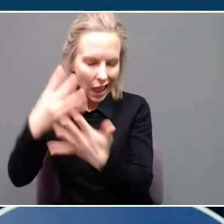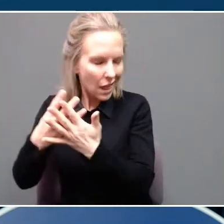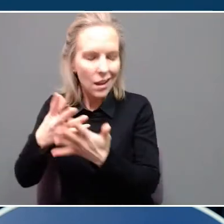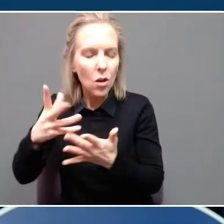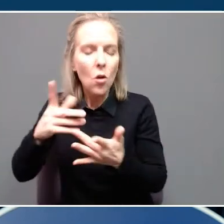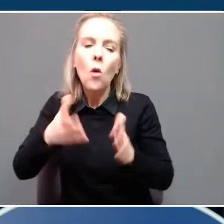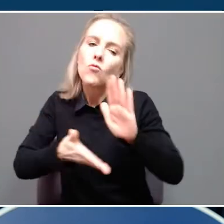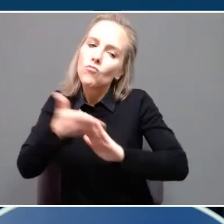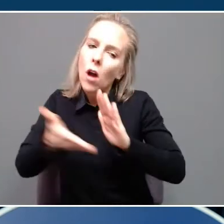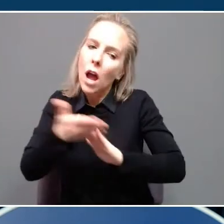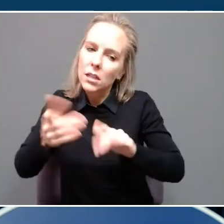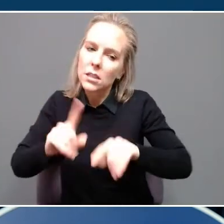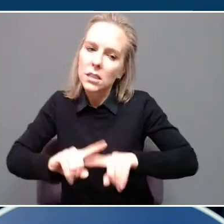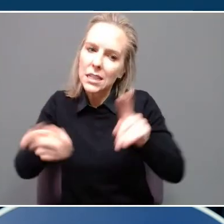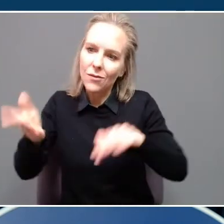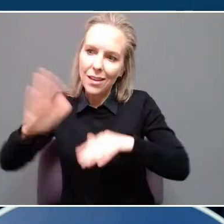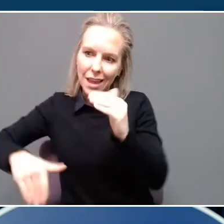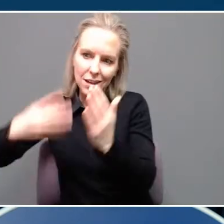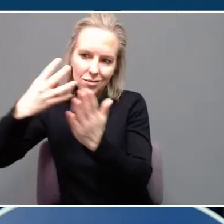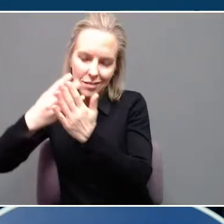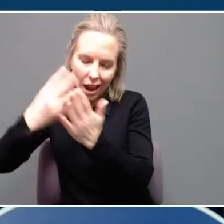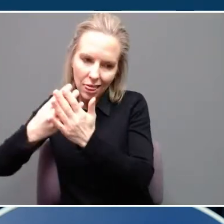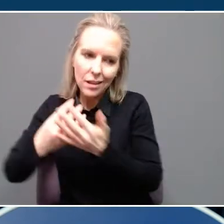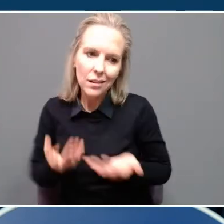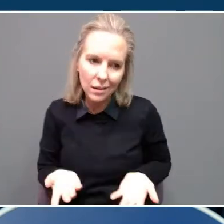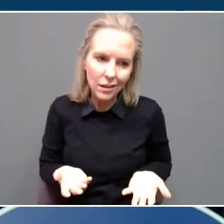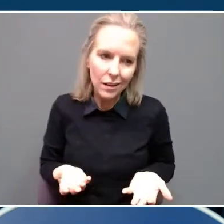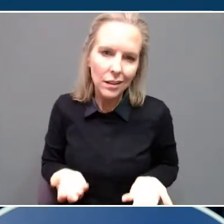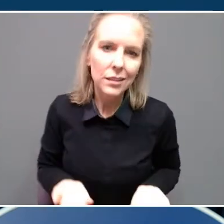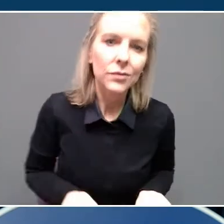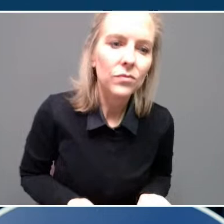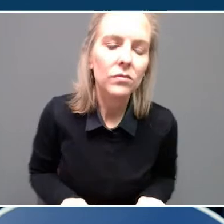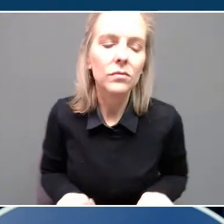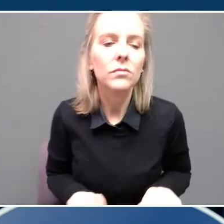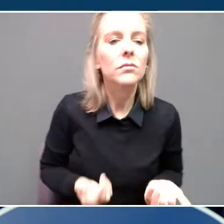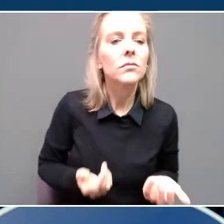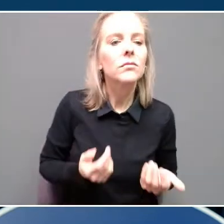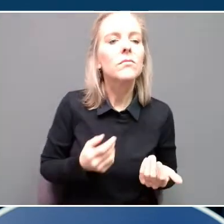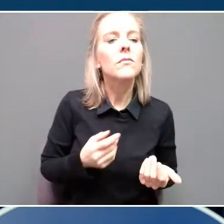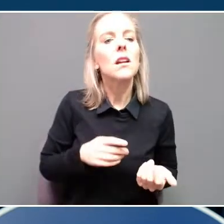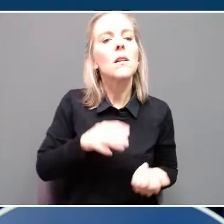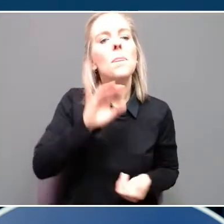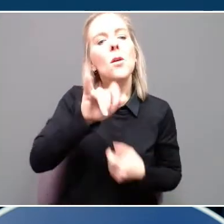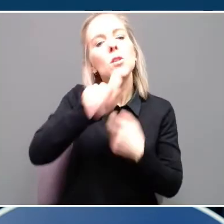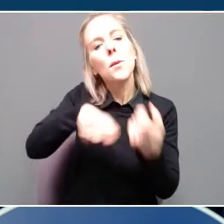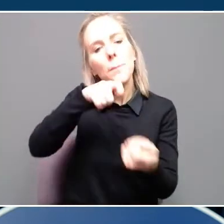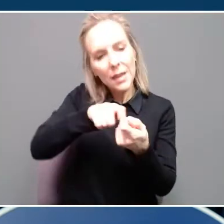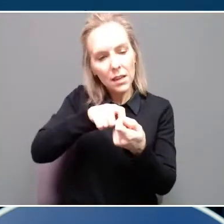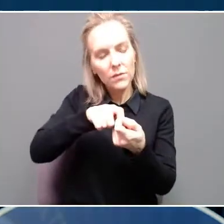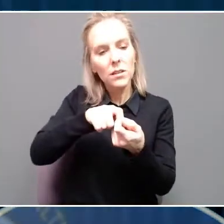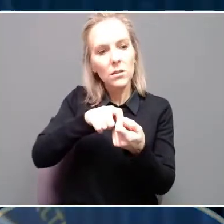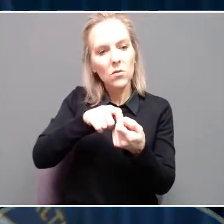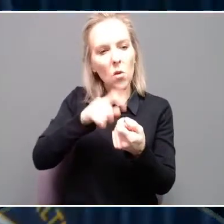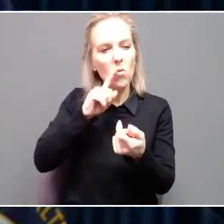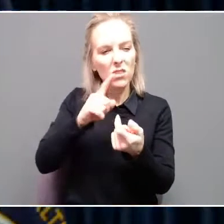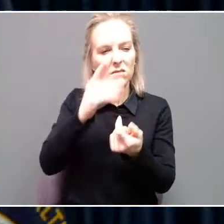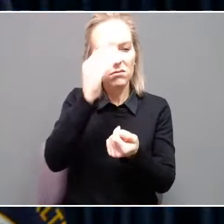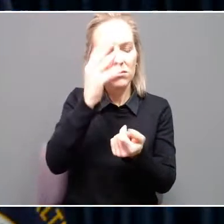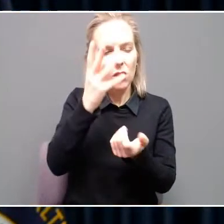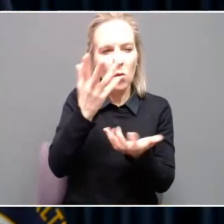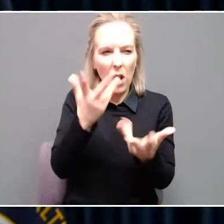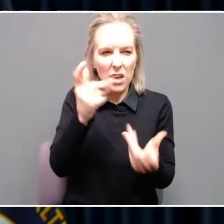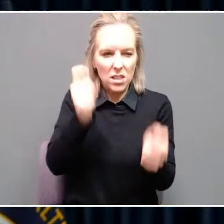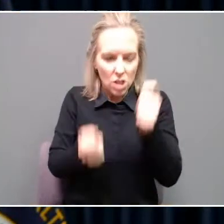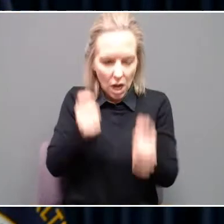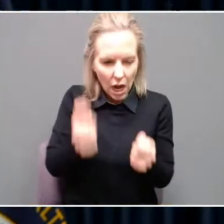differently than that. So let's talk, though, specifically. All of our changes that we're talking about and the challenges